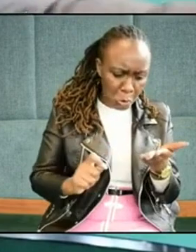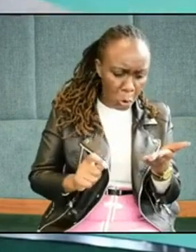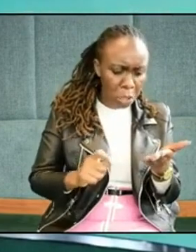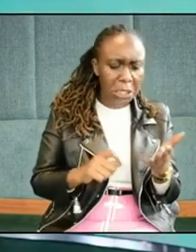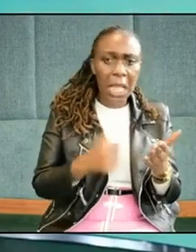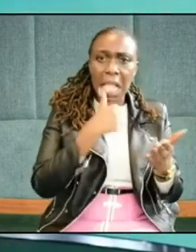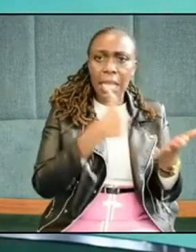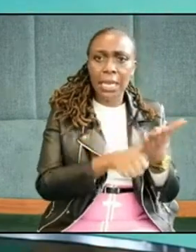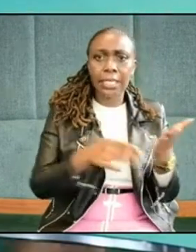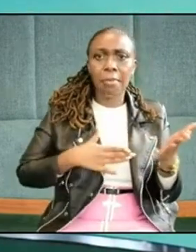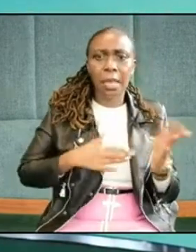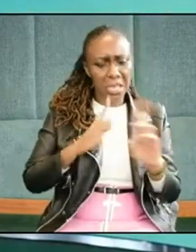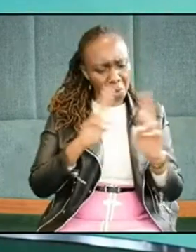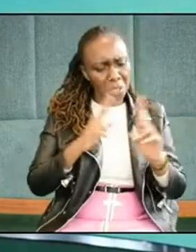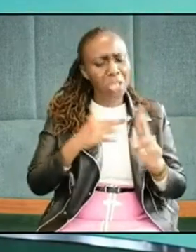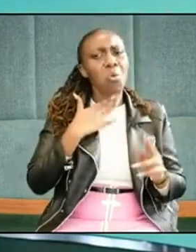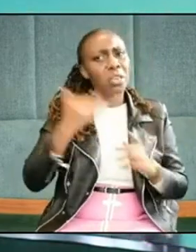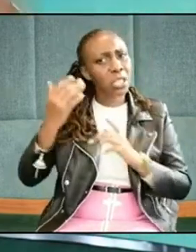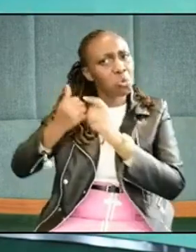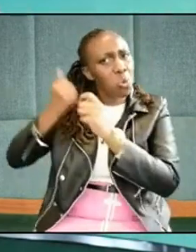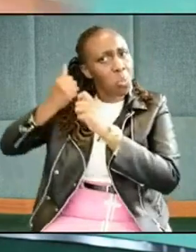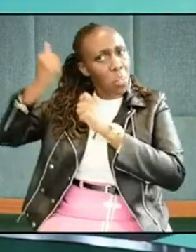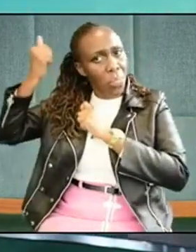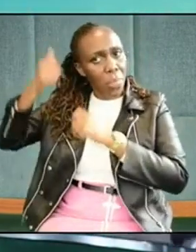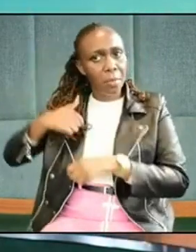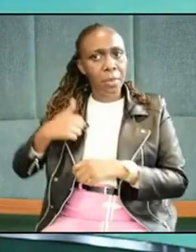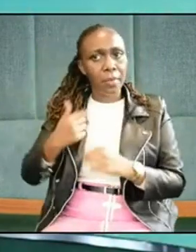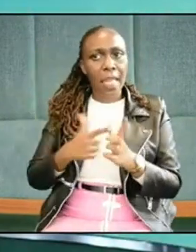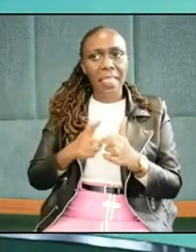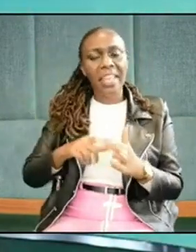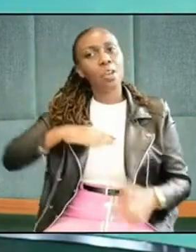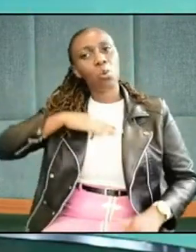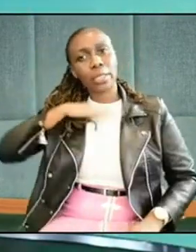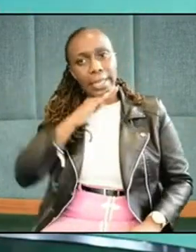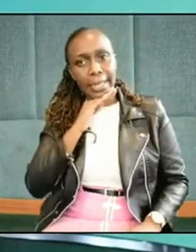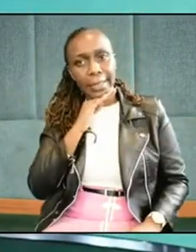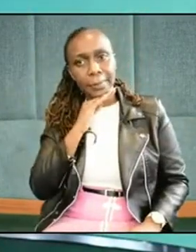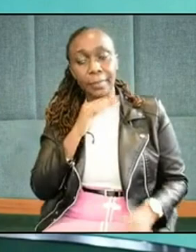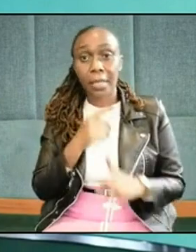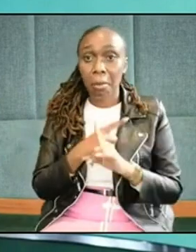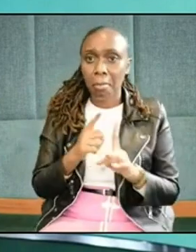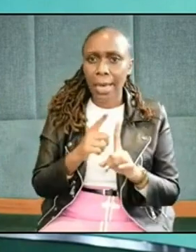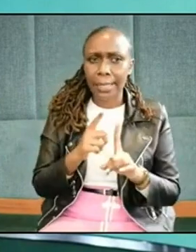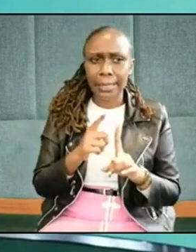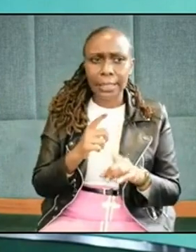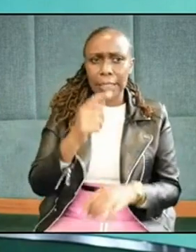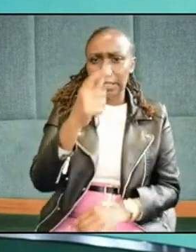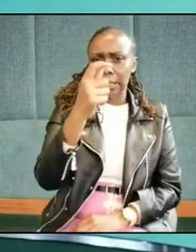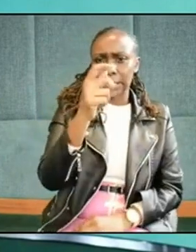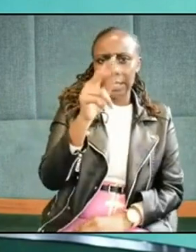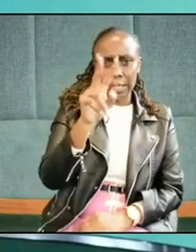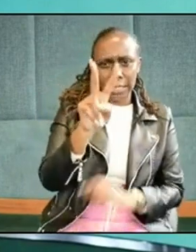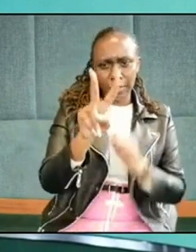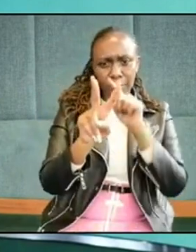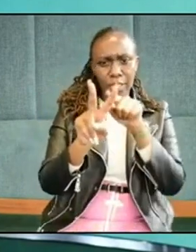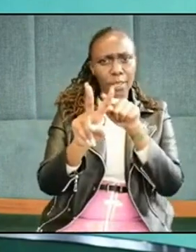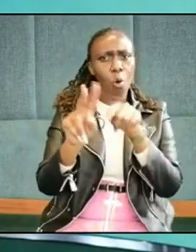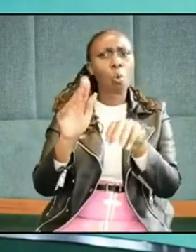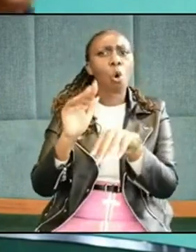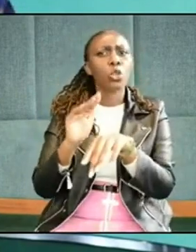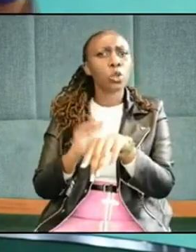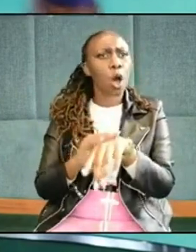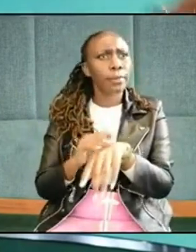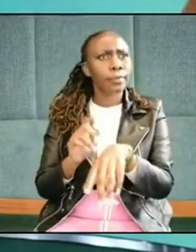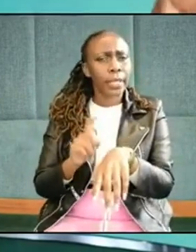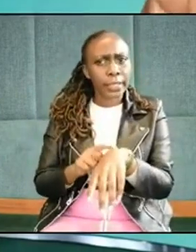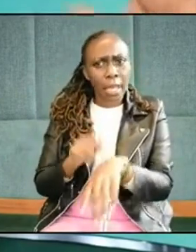got everything ready that I was going to drink and then disappear out of this life. But the television was on. And as I